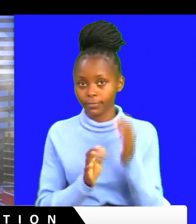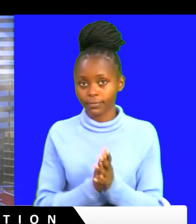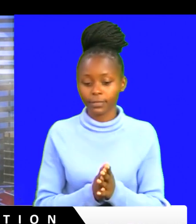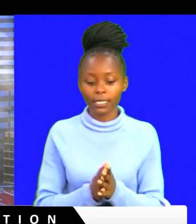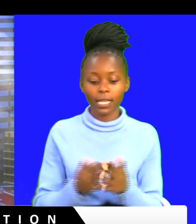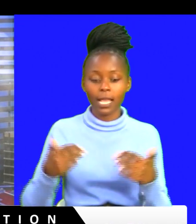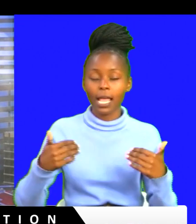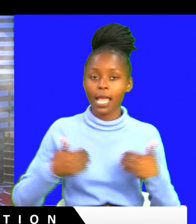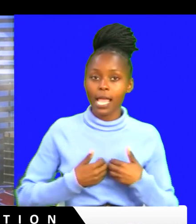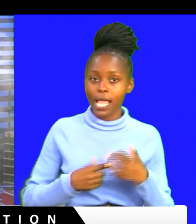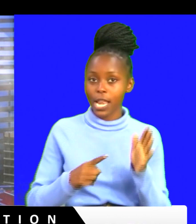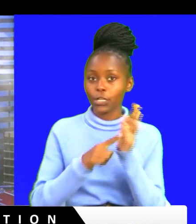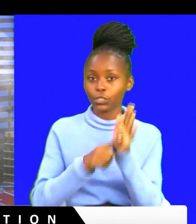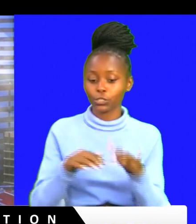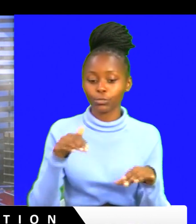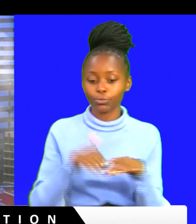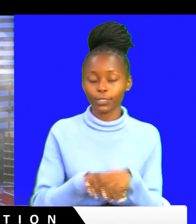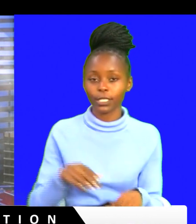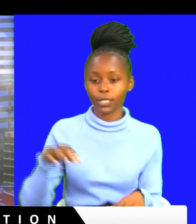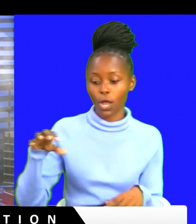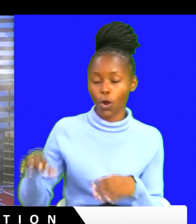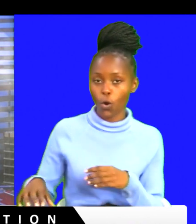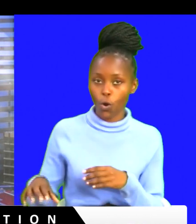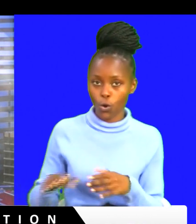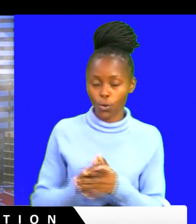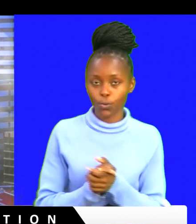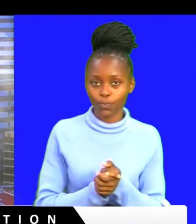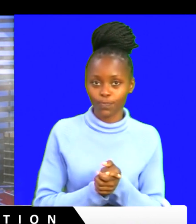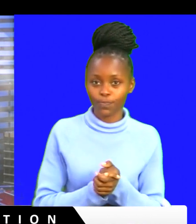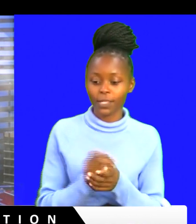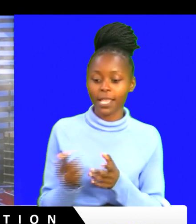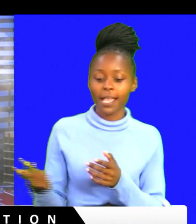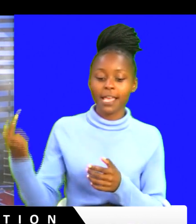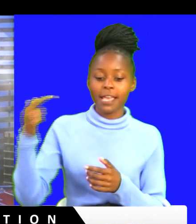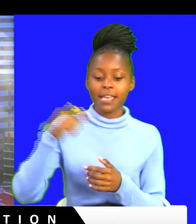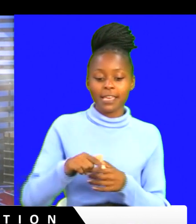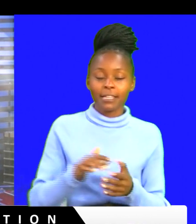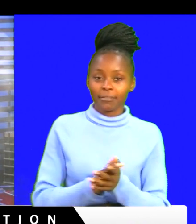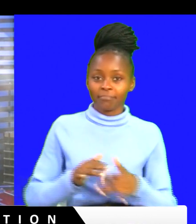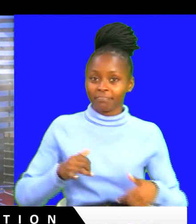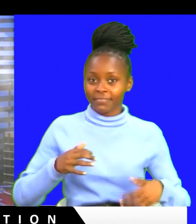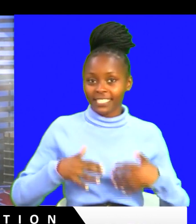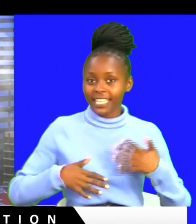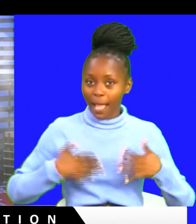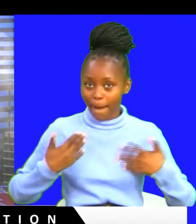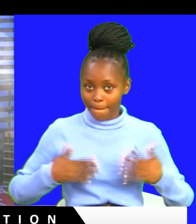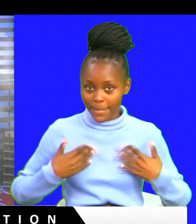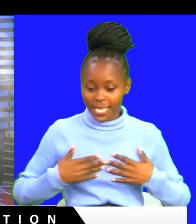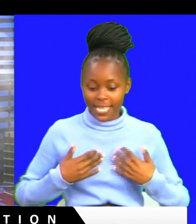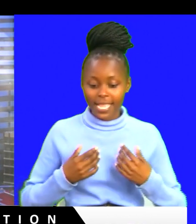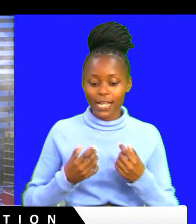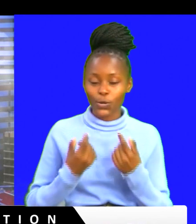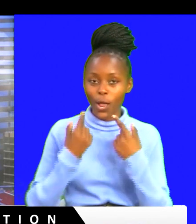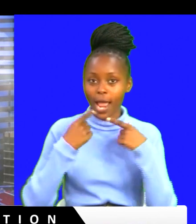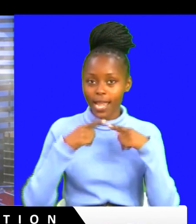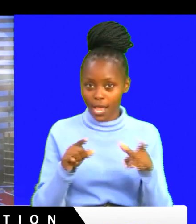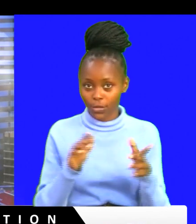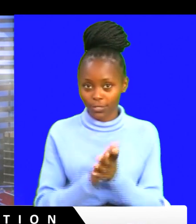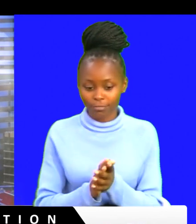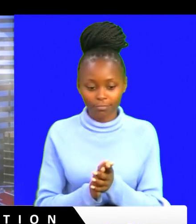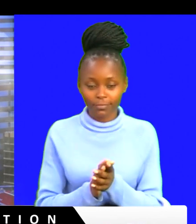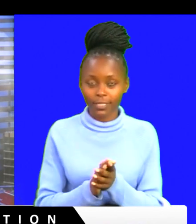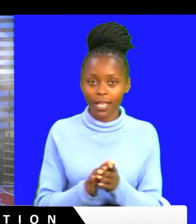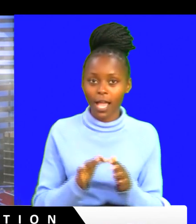in Congo. Apparently, Victoria came excited to announce on her social media platform that she had a show